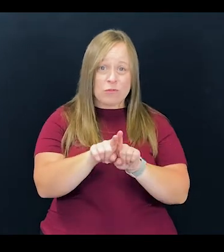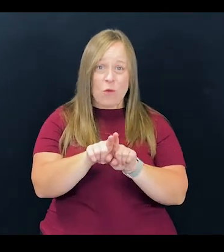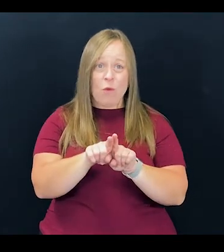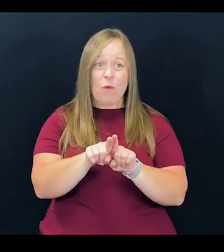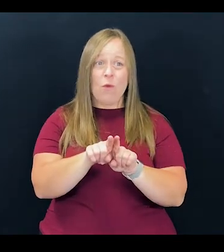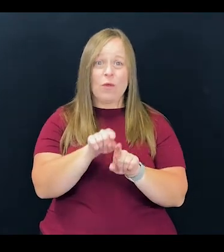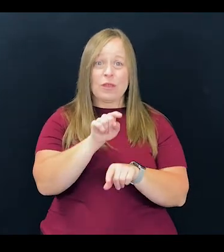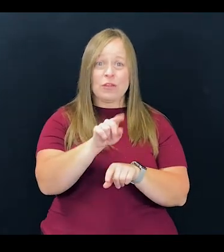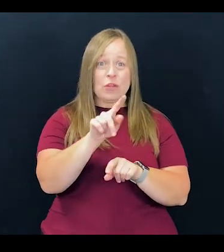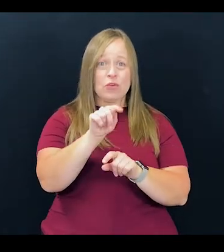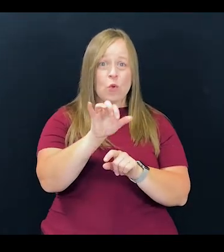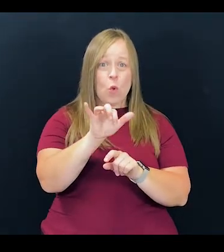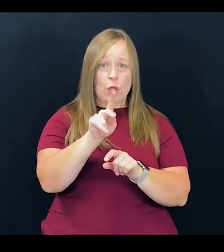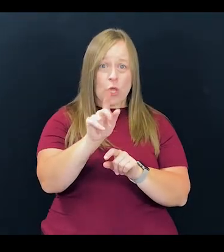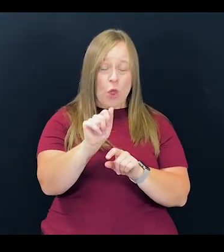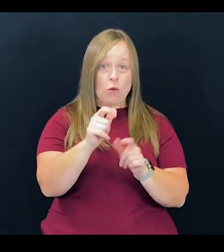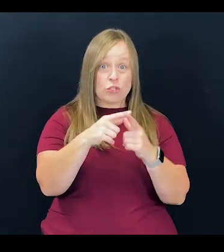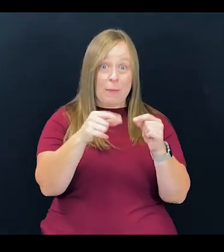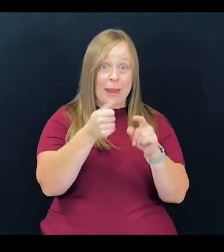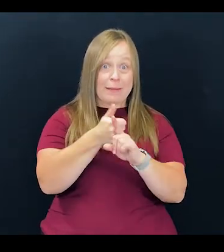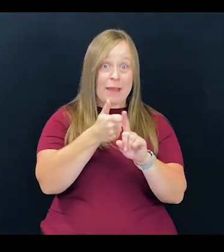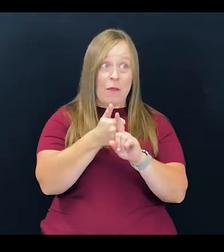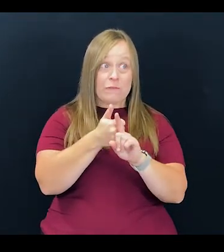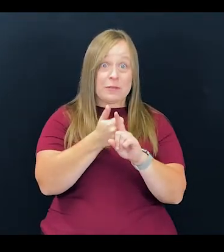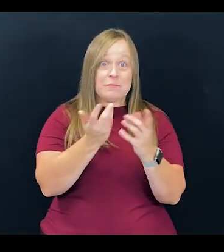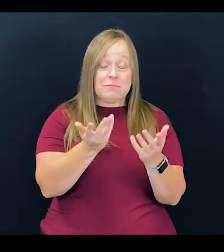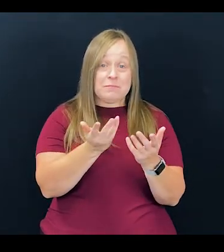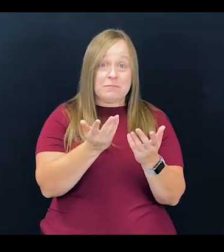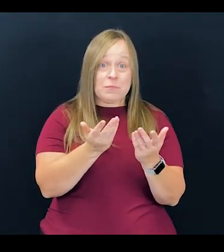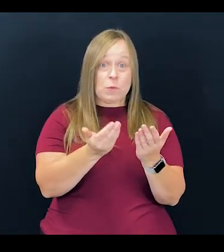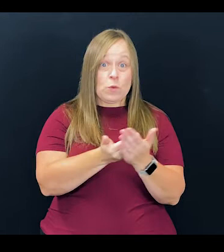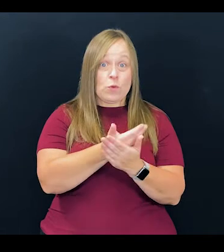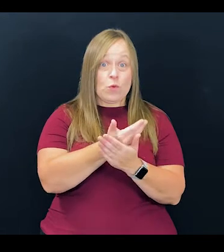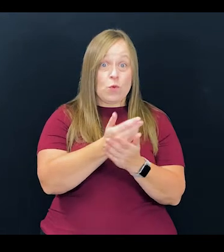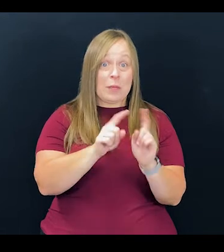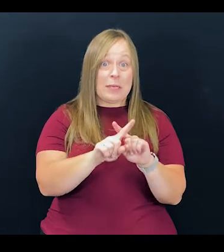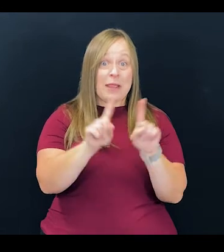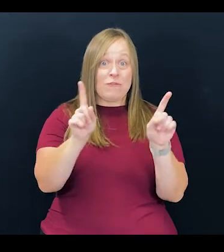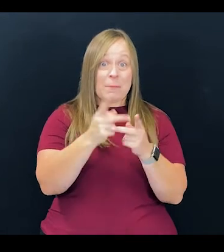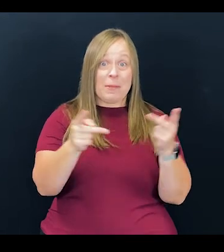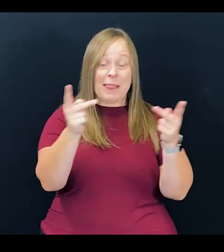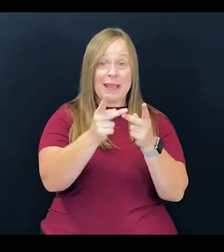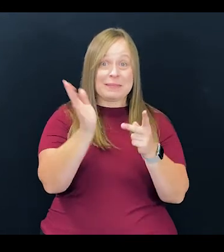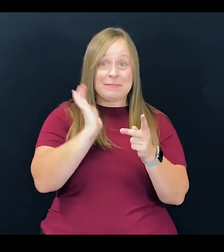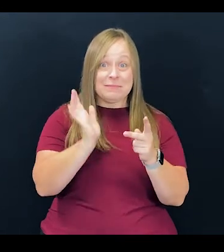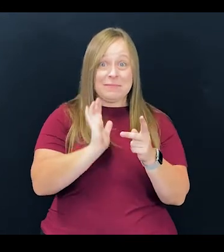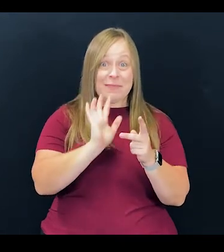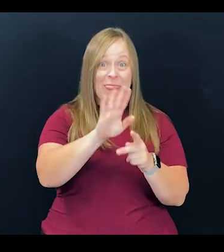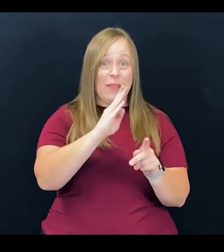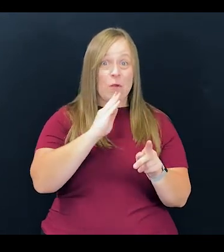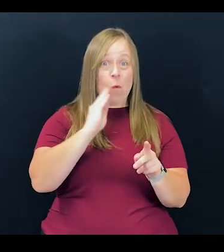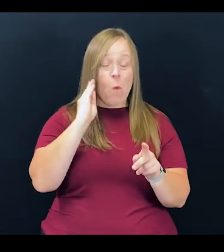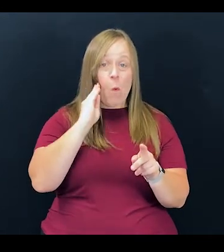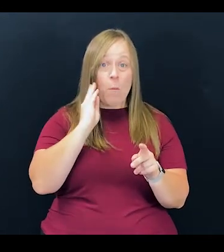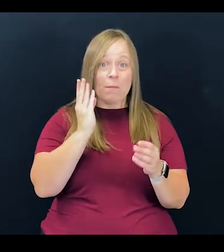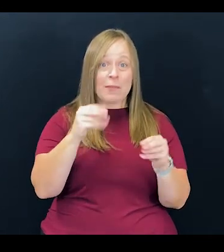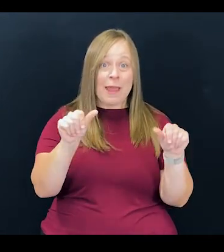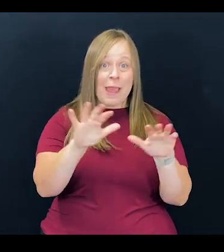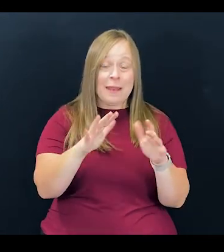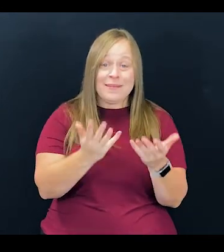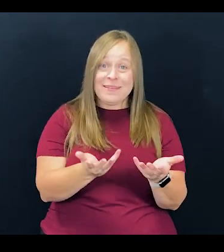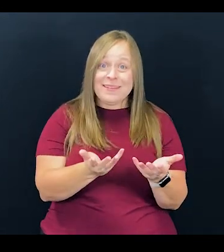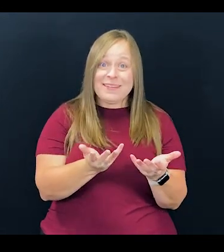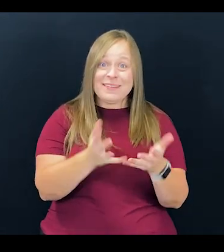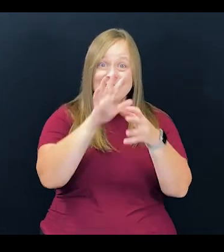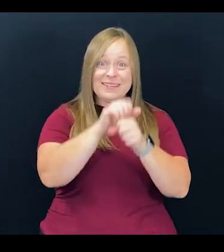the fact also is that Tokyo and Japan is a different place than that